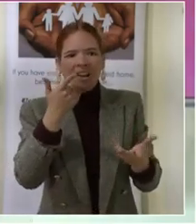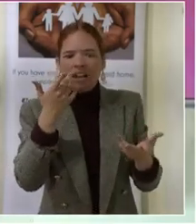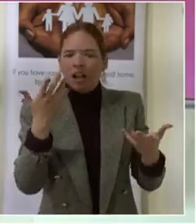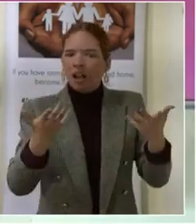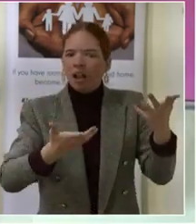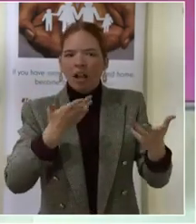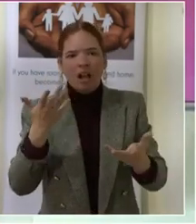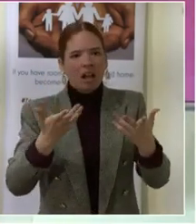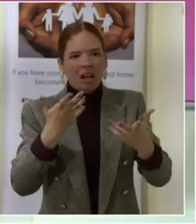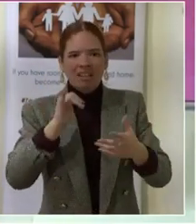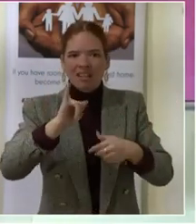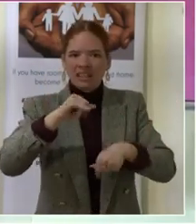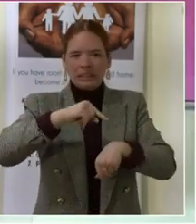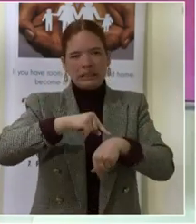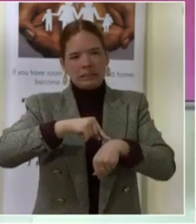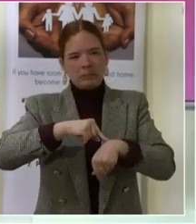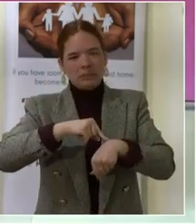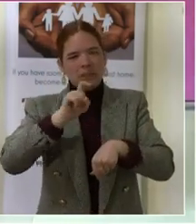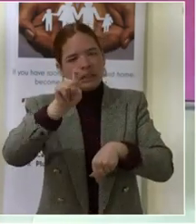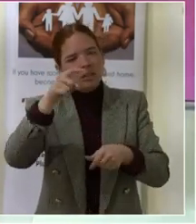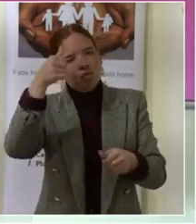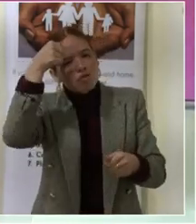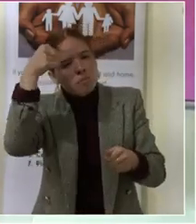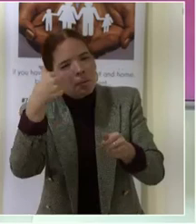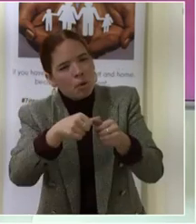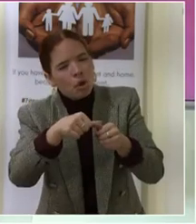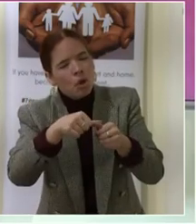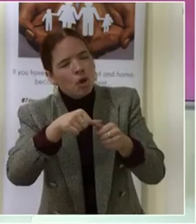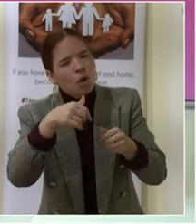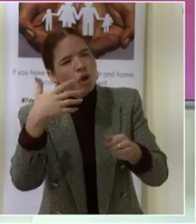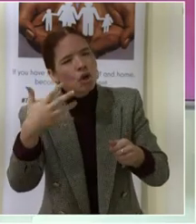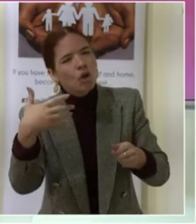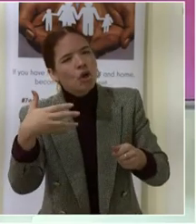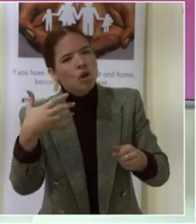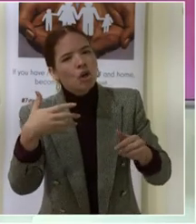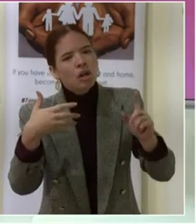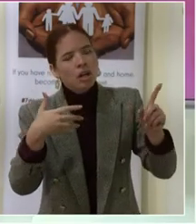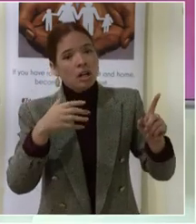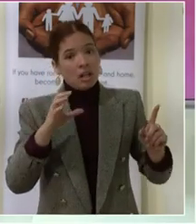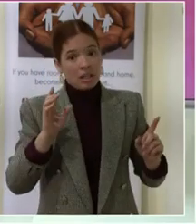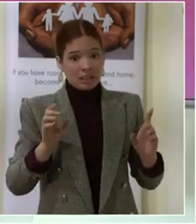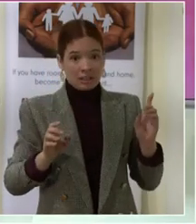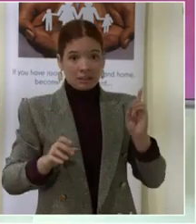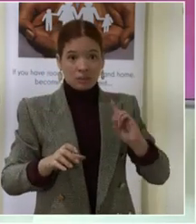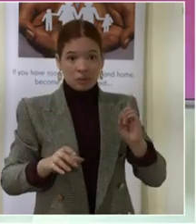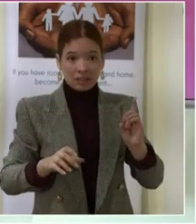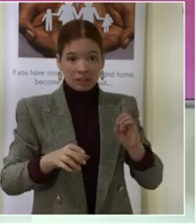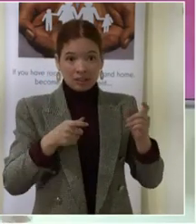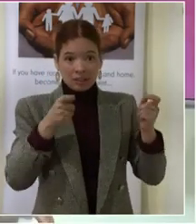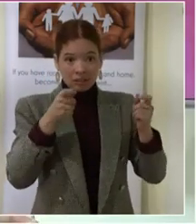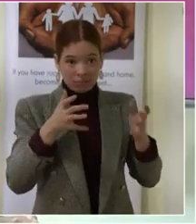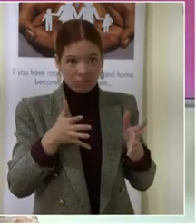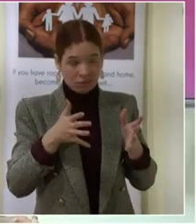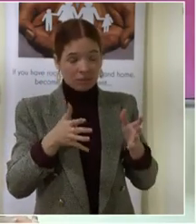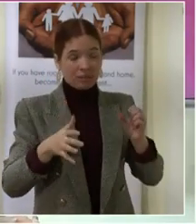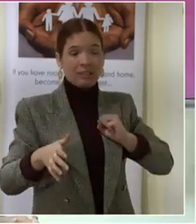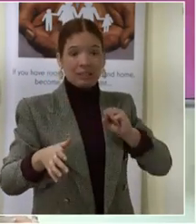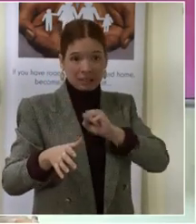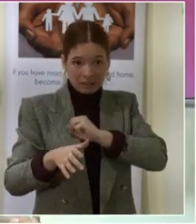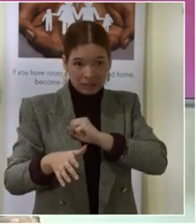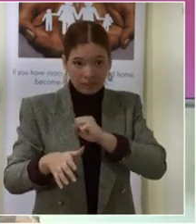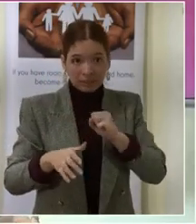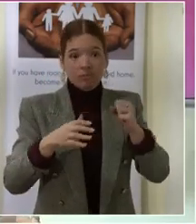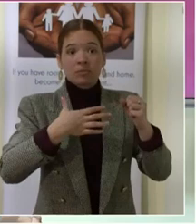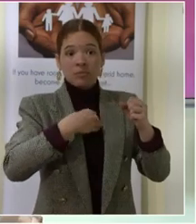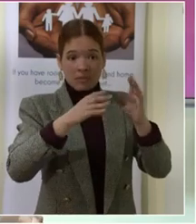have to remember we have a democratically controlled Senate and White House that can